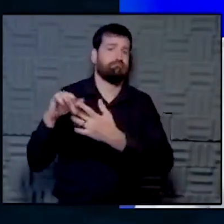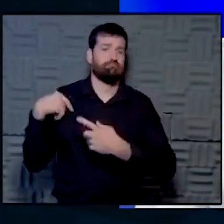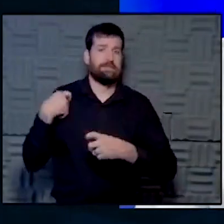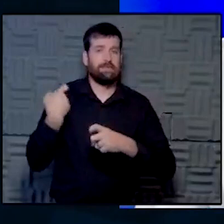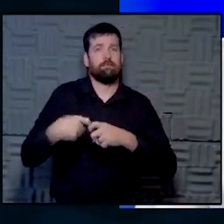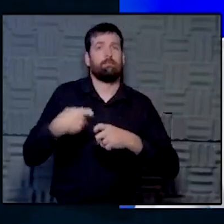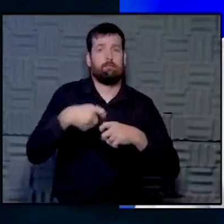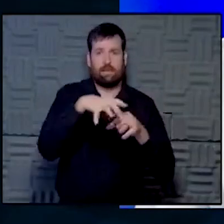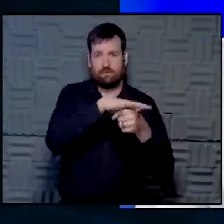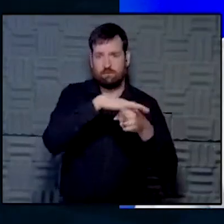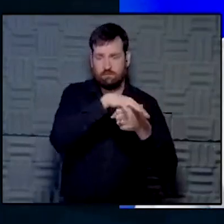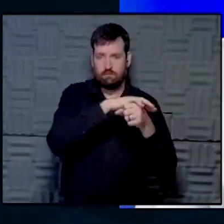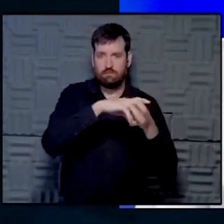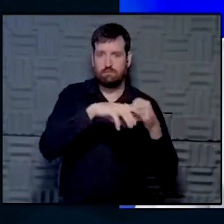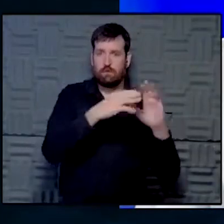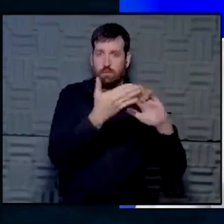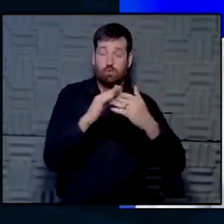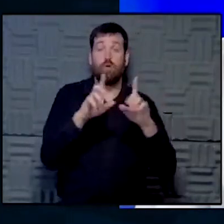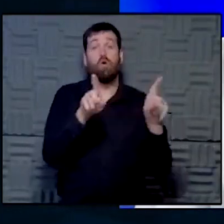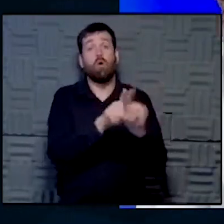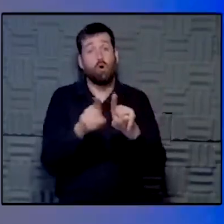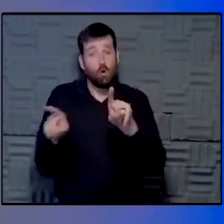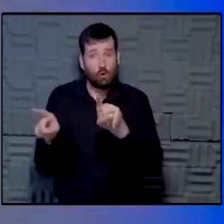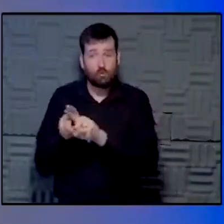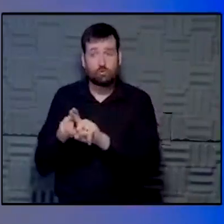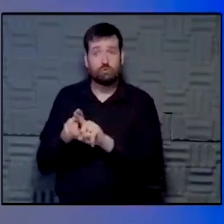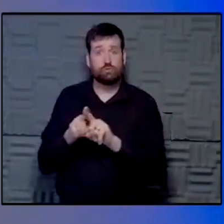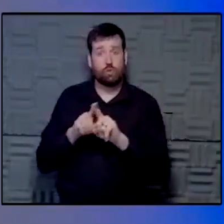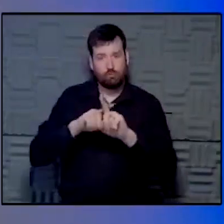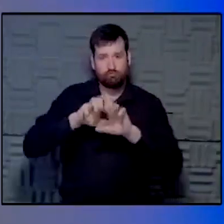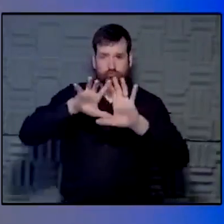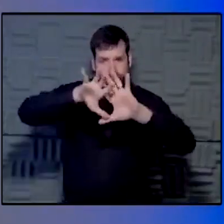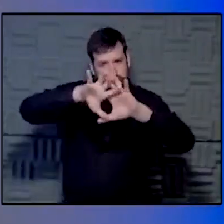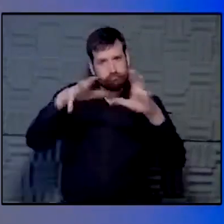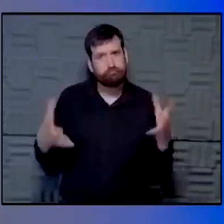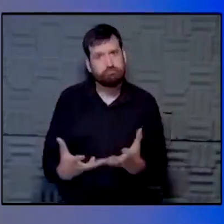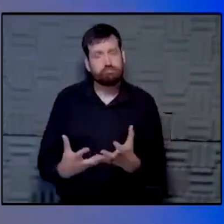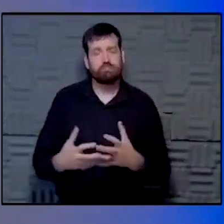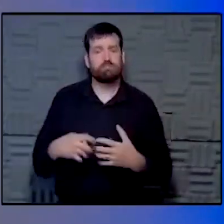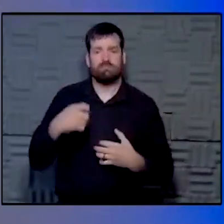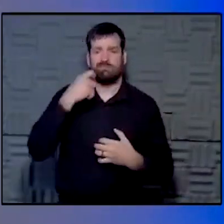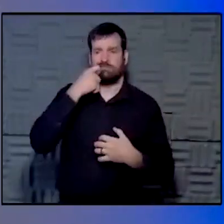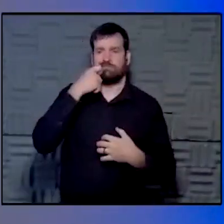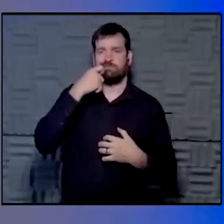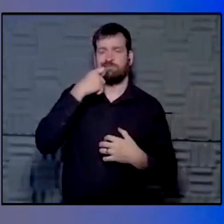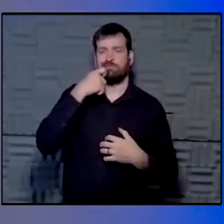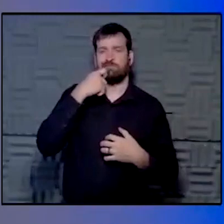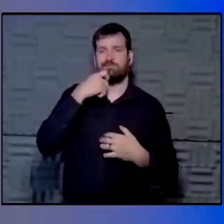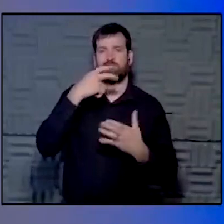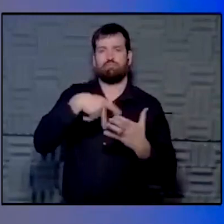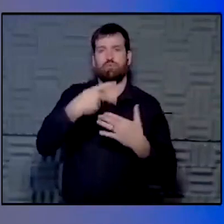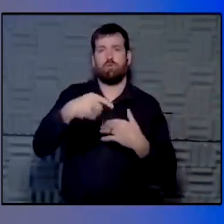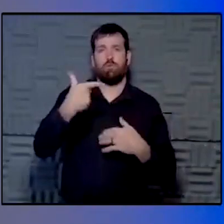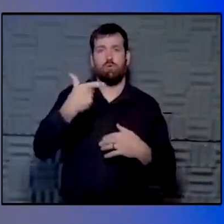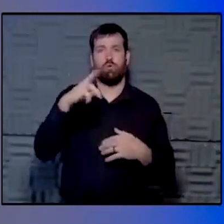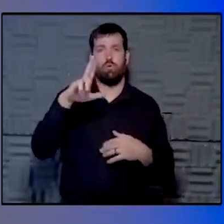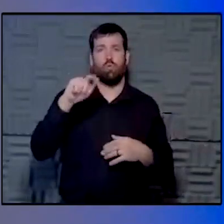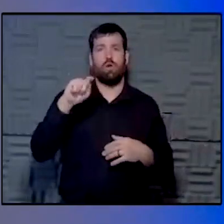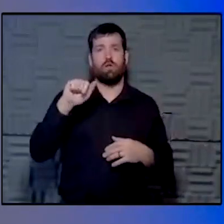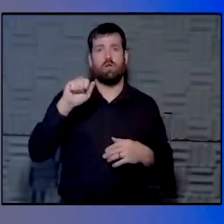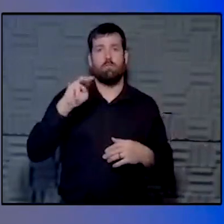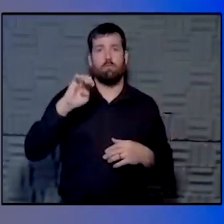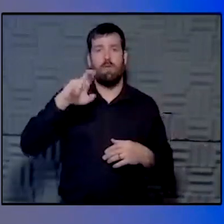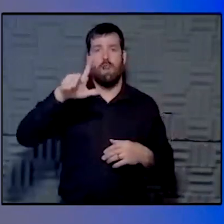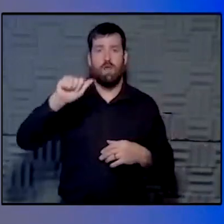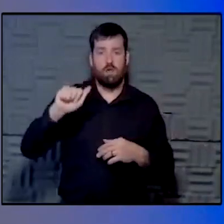City, but also have reached out across the world, and we recently did a program in Guatemala